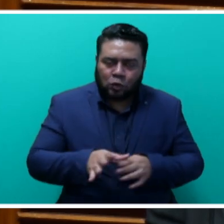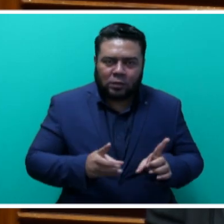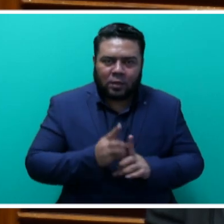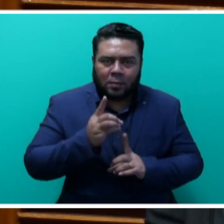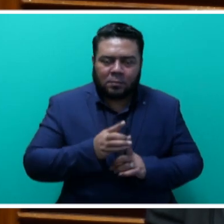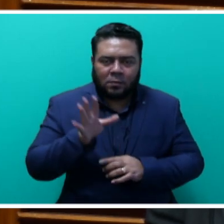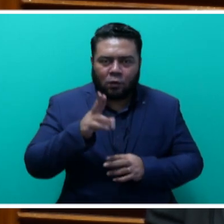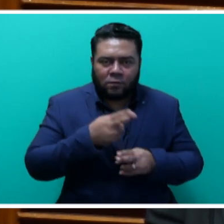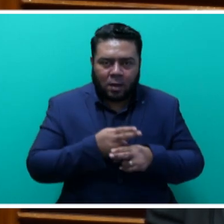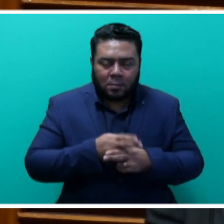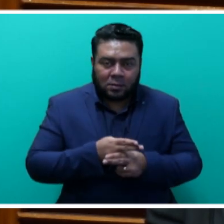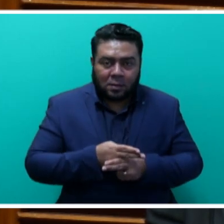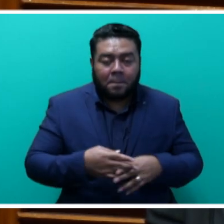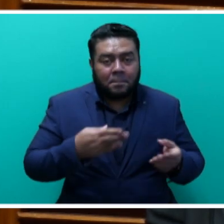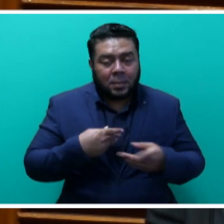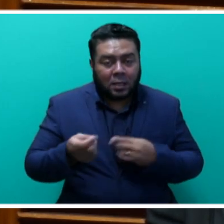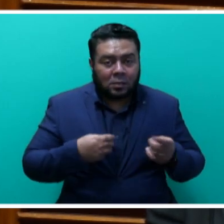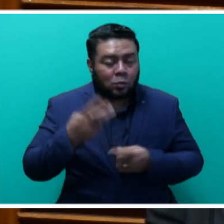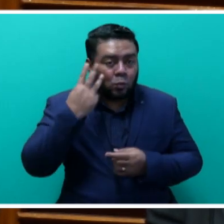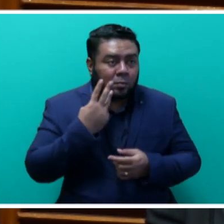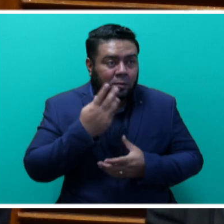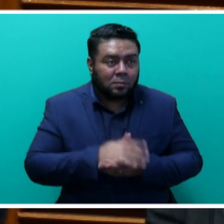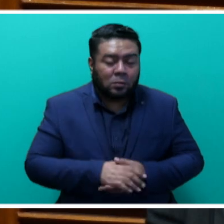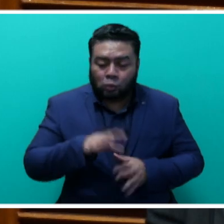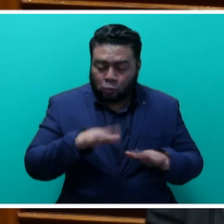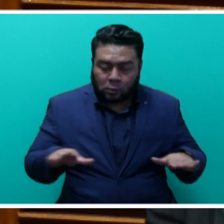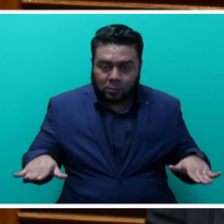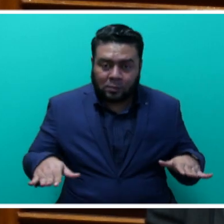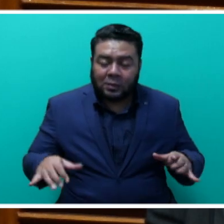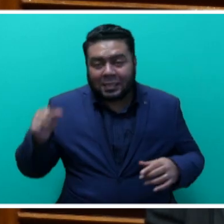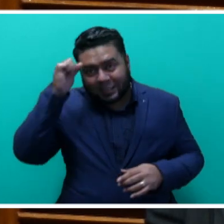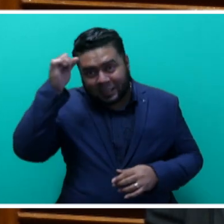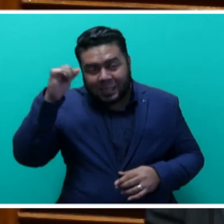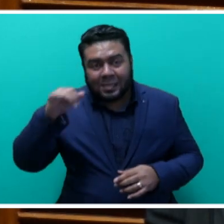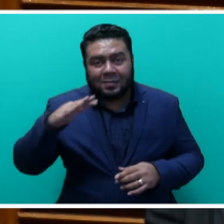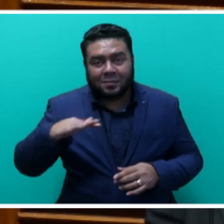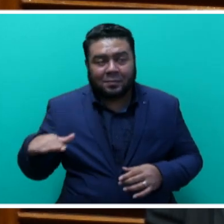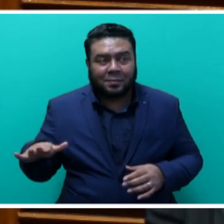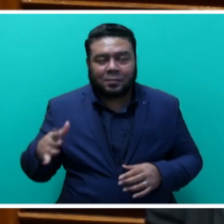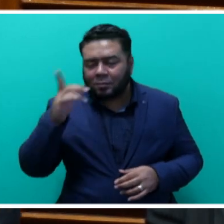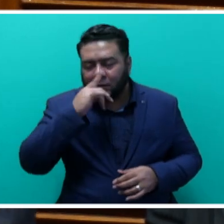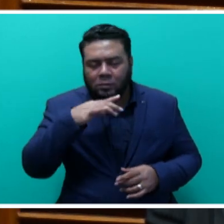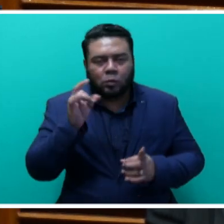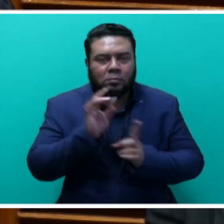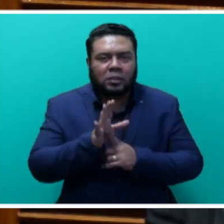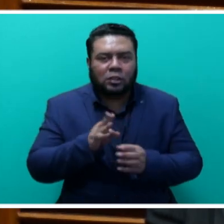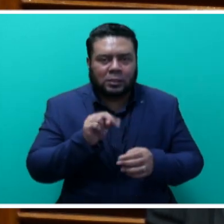for farmers, markets, women, children, senior citizens, and those with special